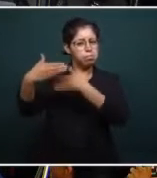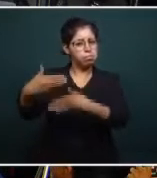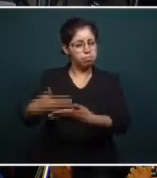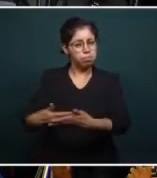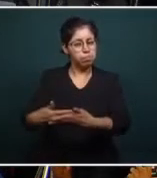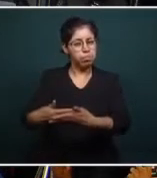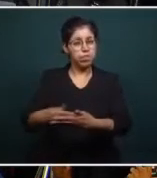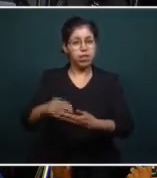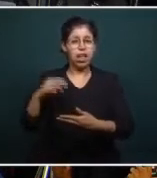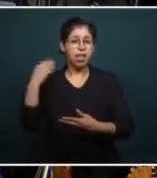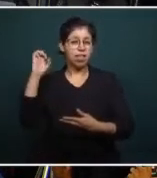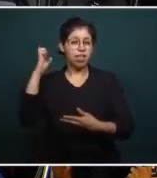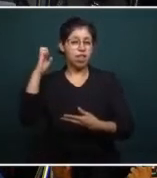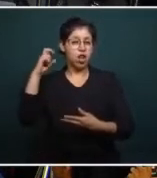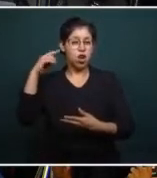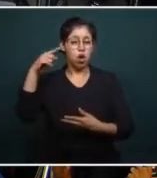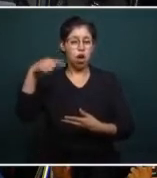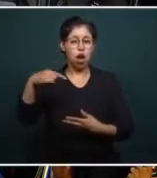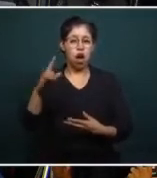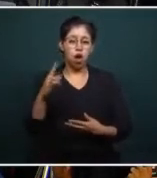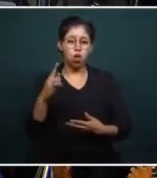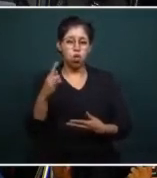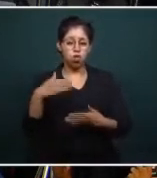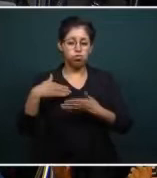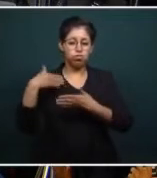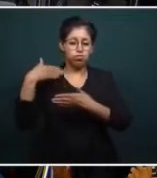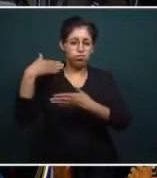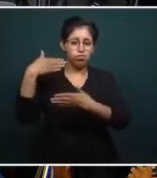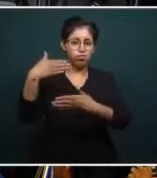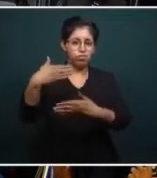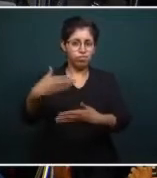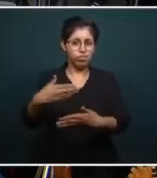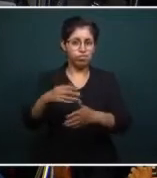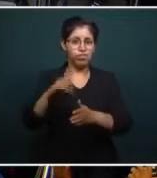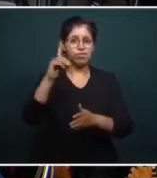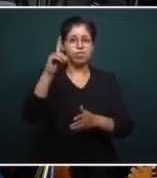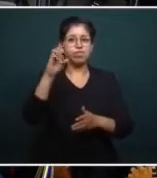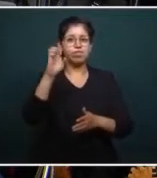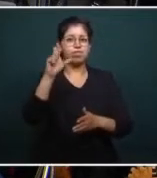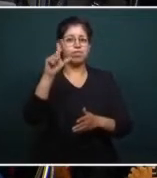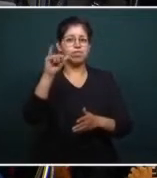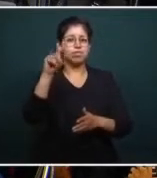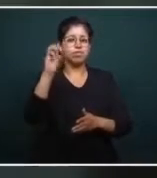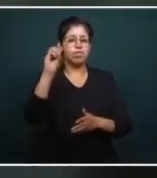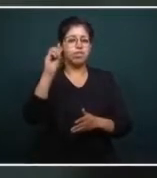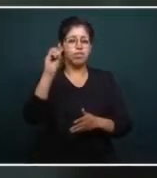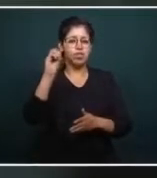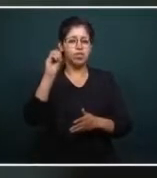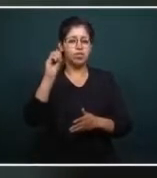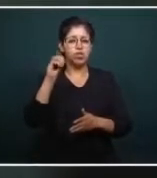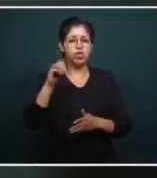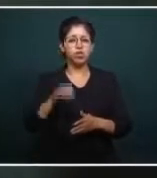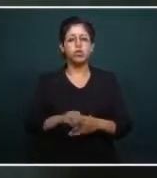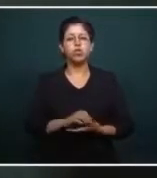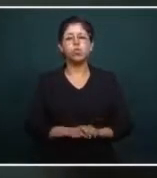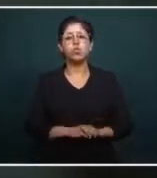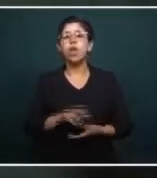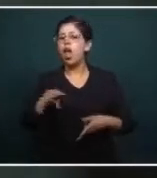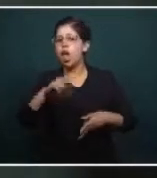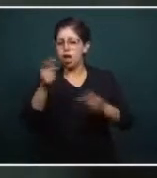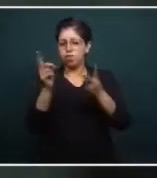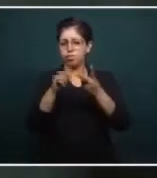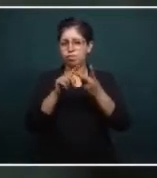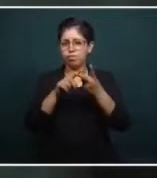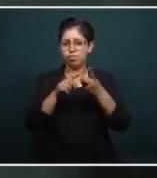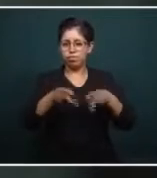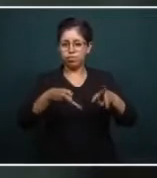You can see that in January to July, the advance the crime of high